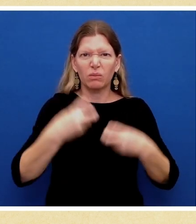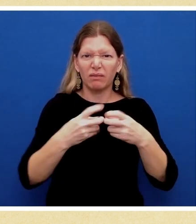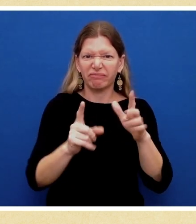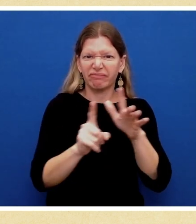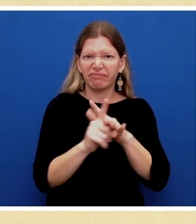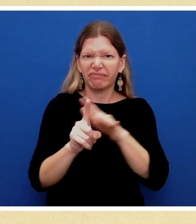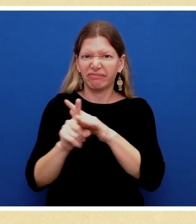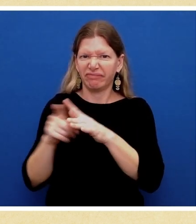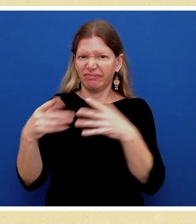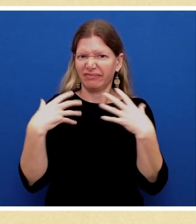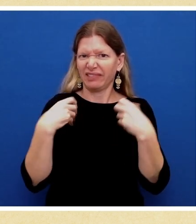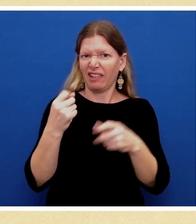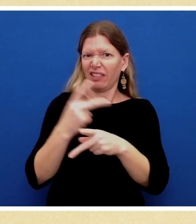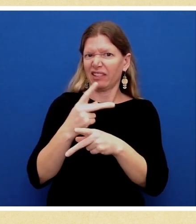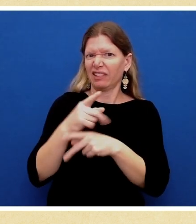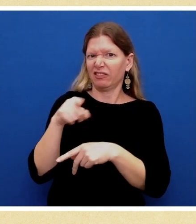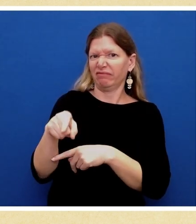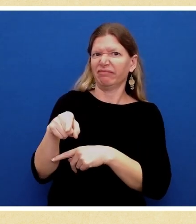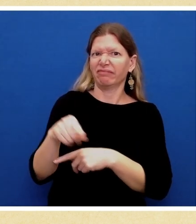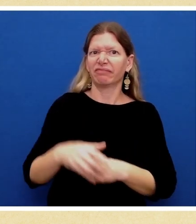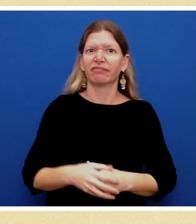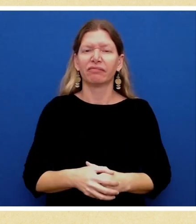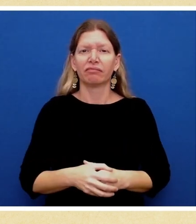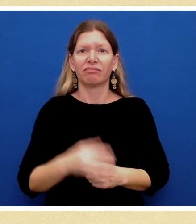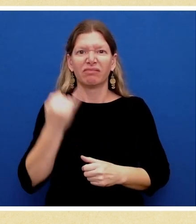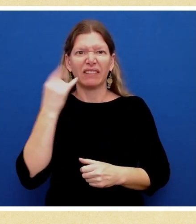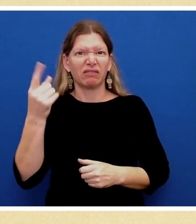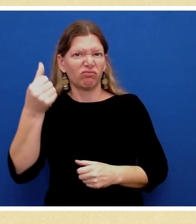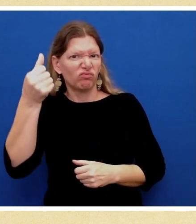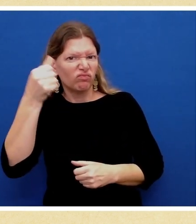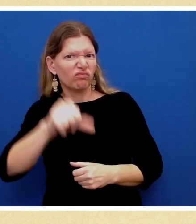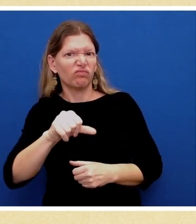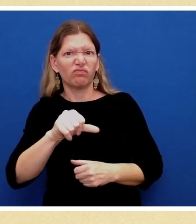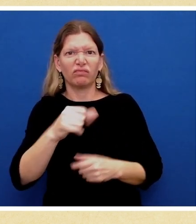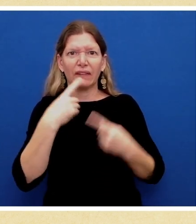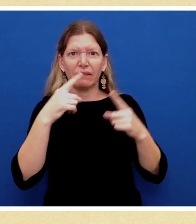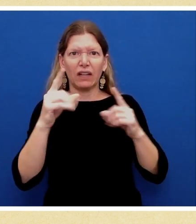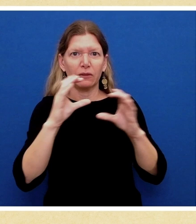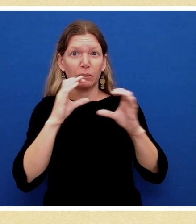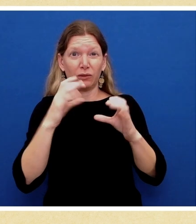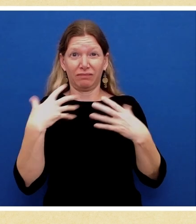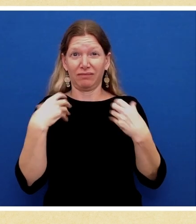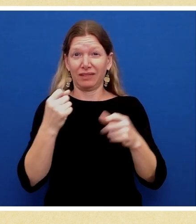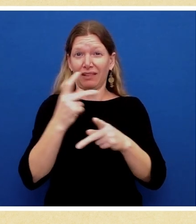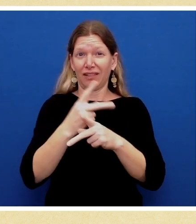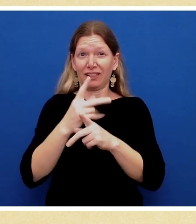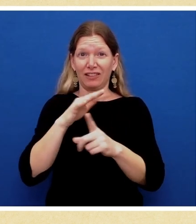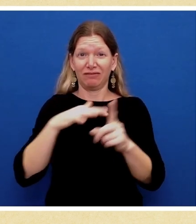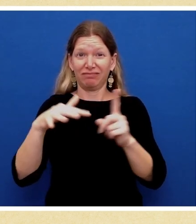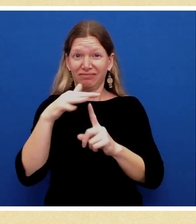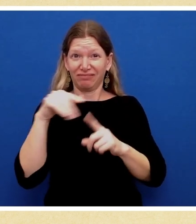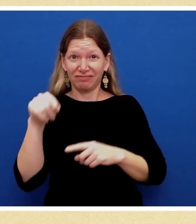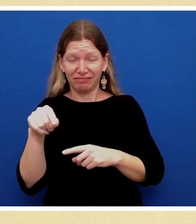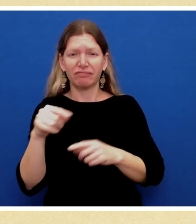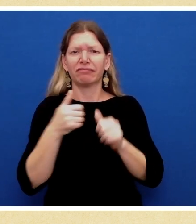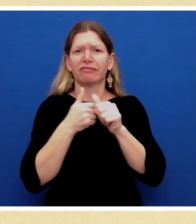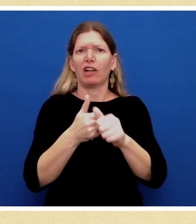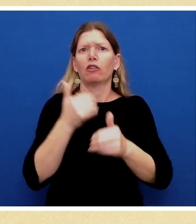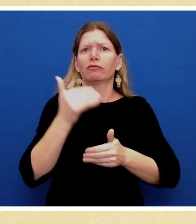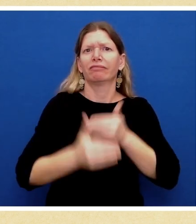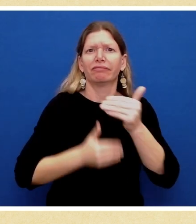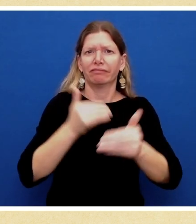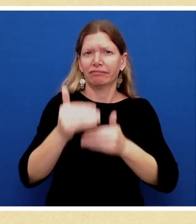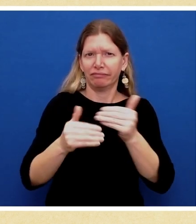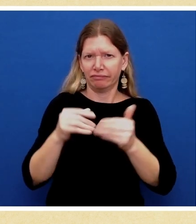What to do after a problematic healthcare encounter. If you were denied effective communication in a healthcare setting, follow